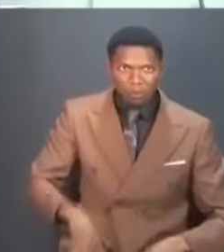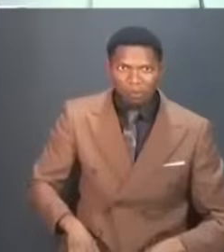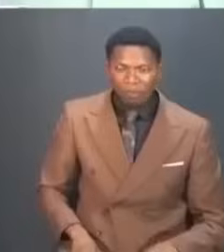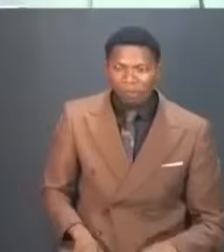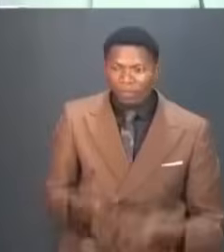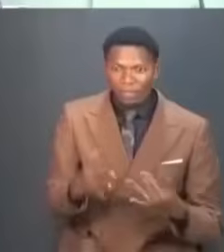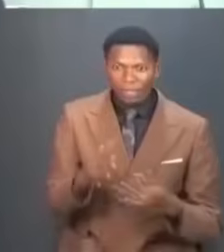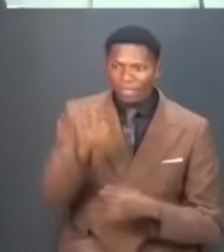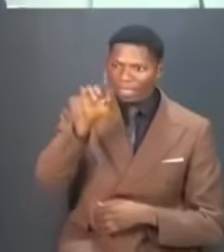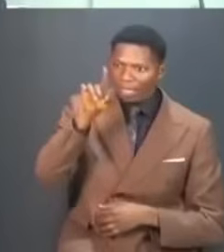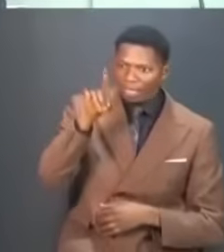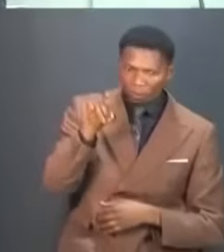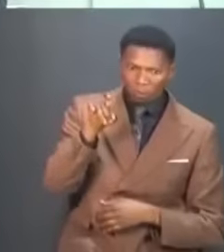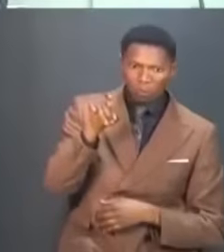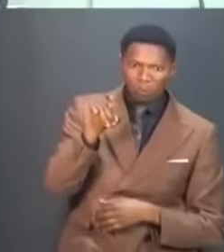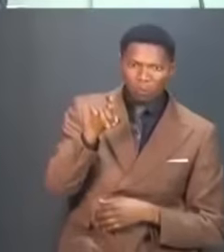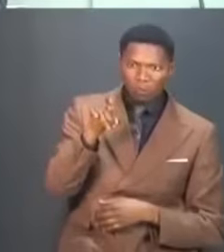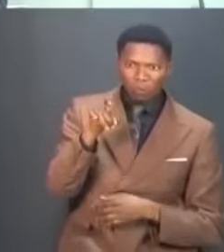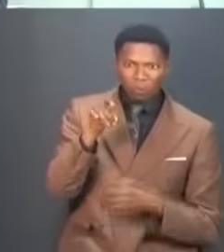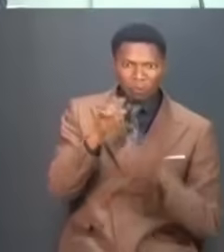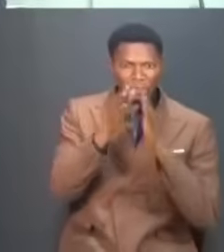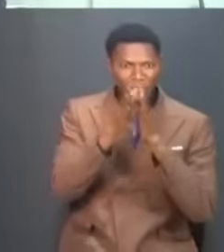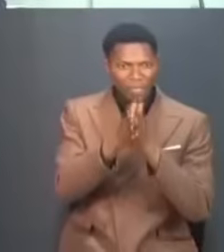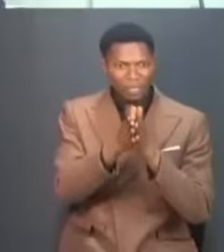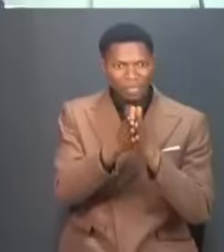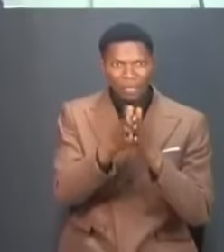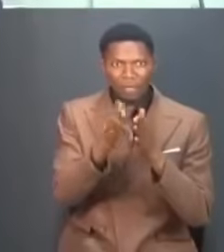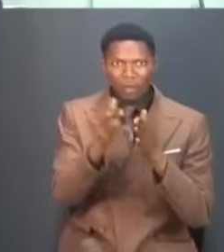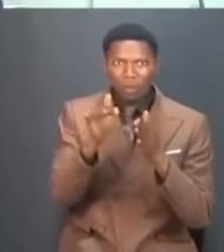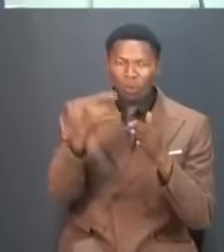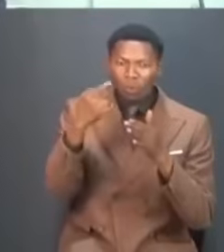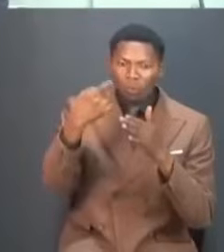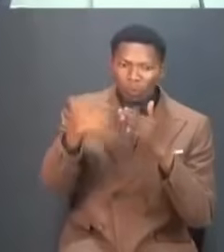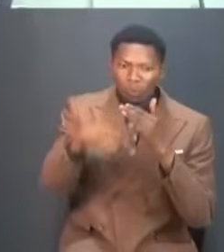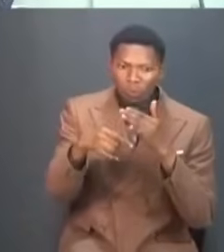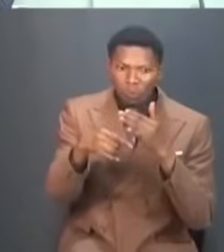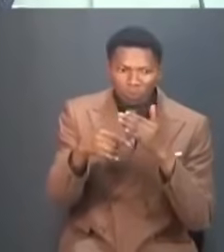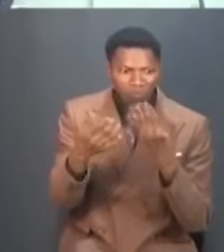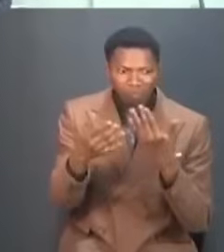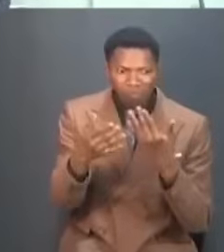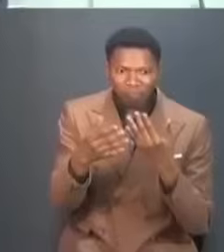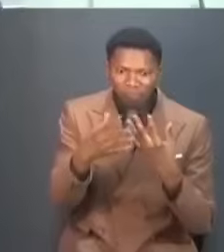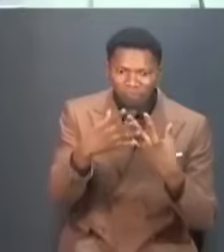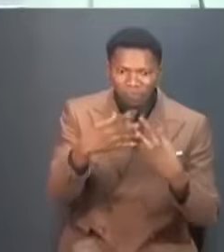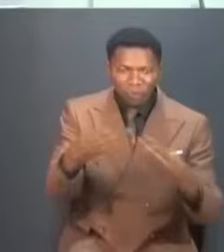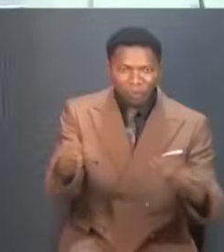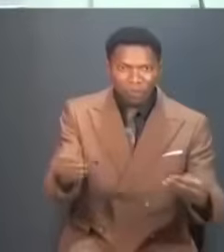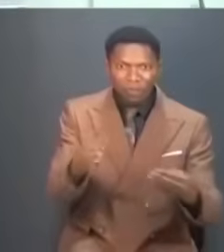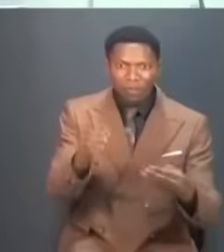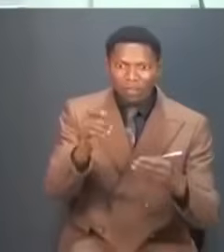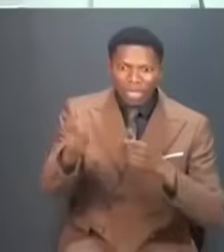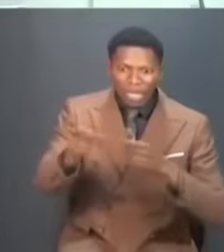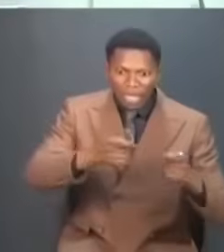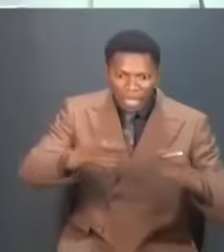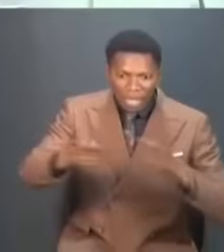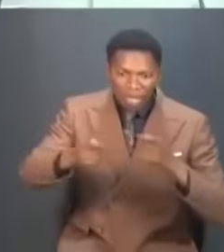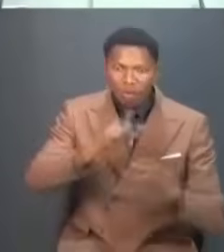I want to put to the minister is that what measures is he putting in place to